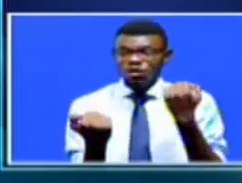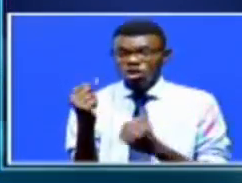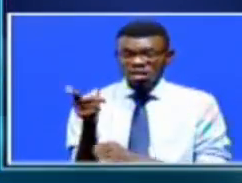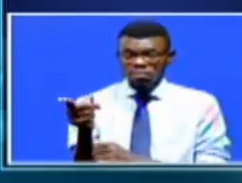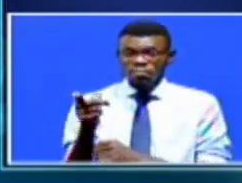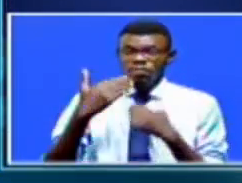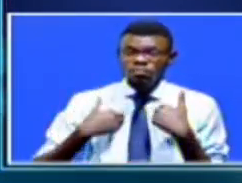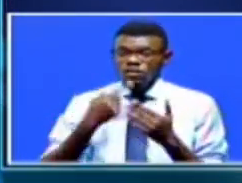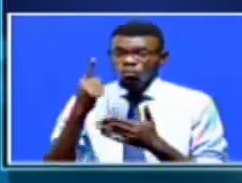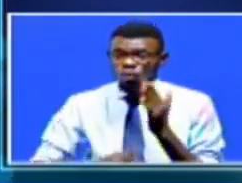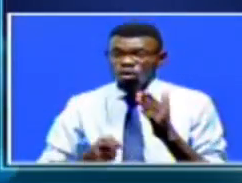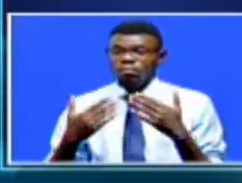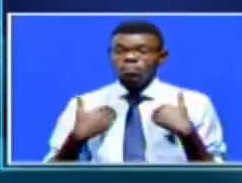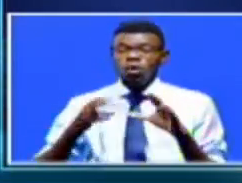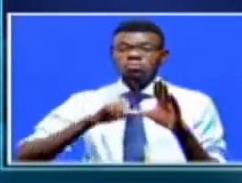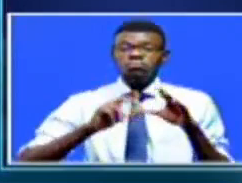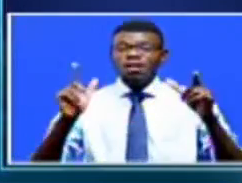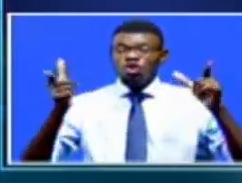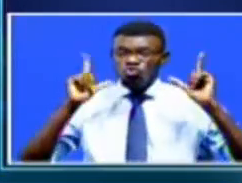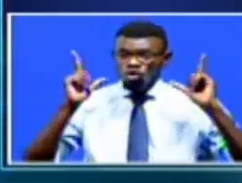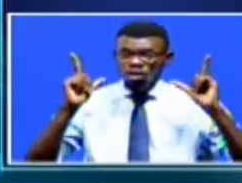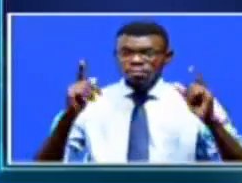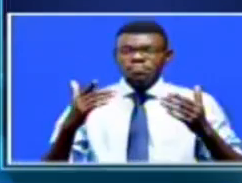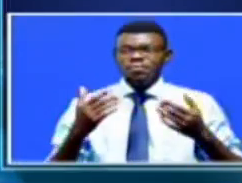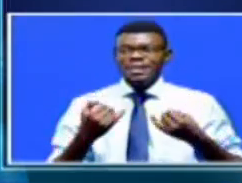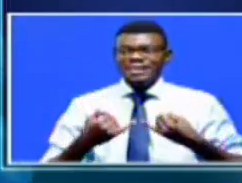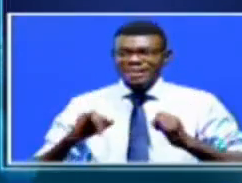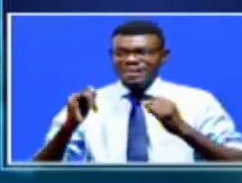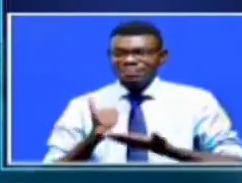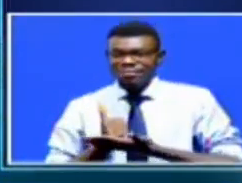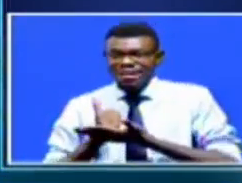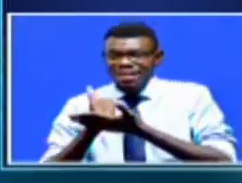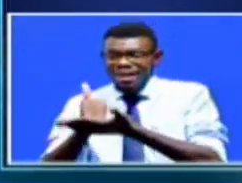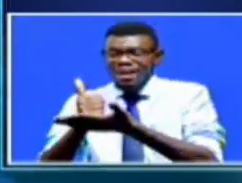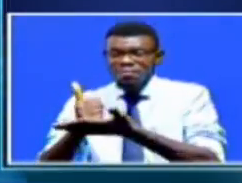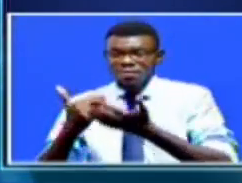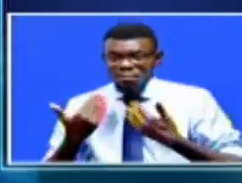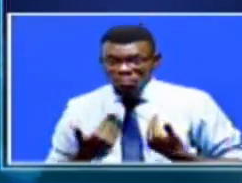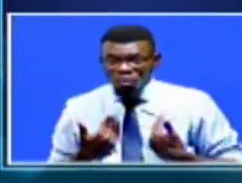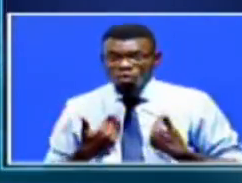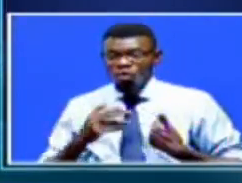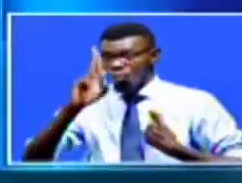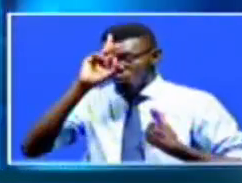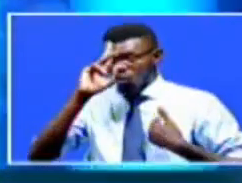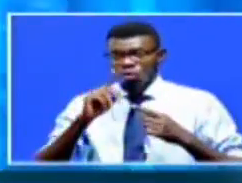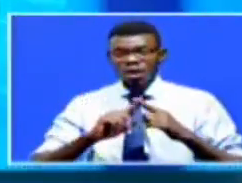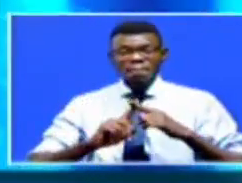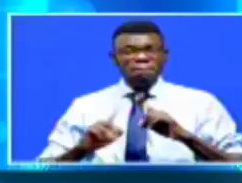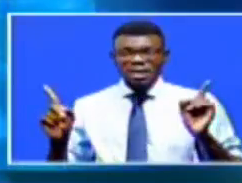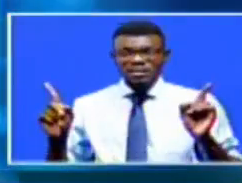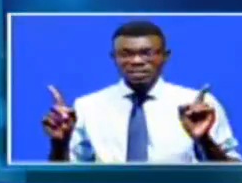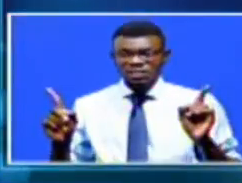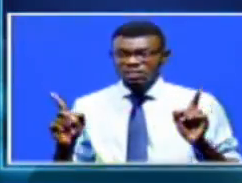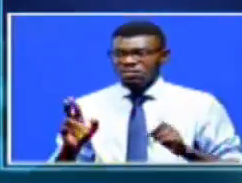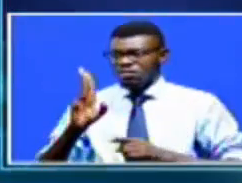Locals claim occupants of this lorry were assisting the stuck officers and could have suffered a similar fate, but Ochola dismissed the